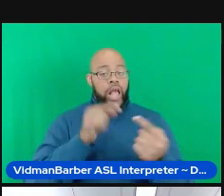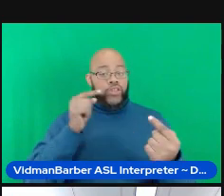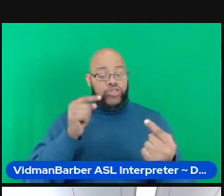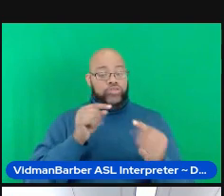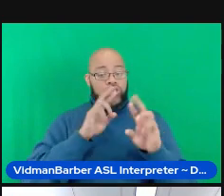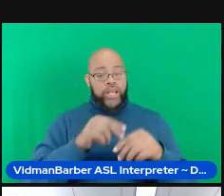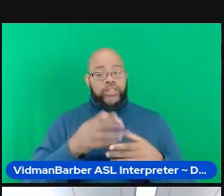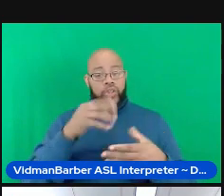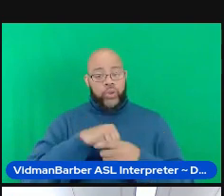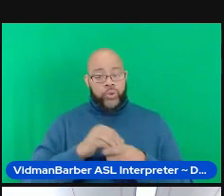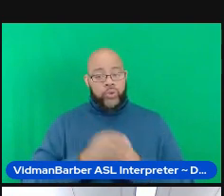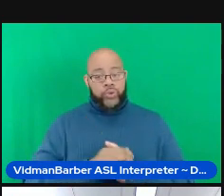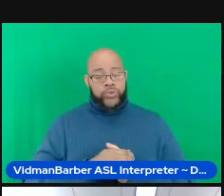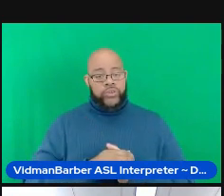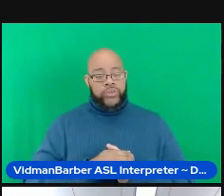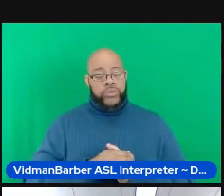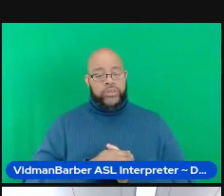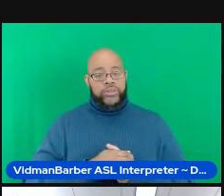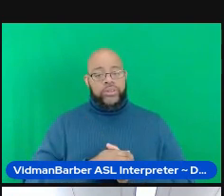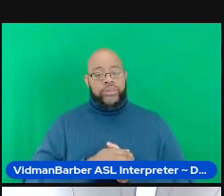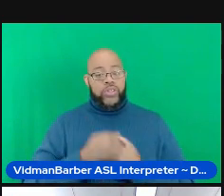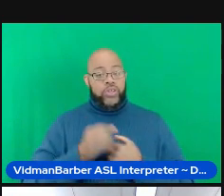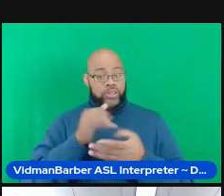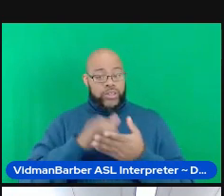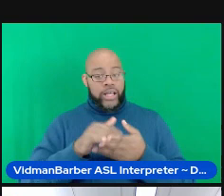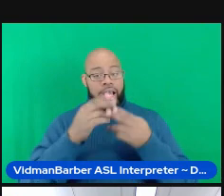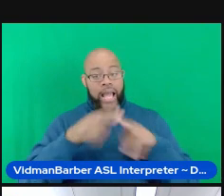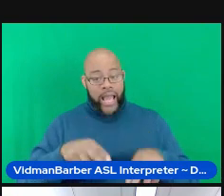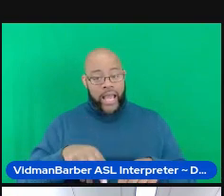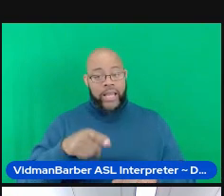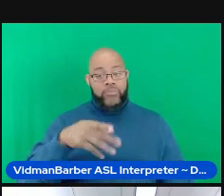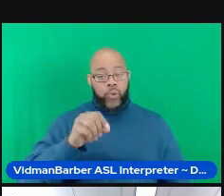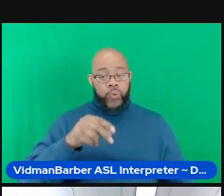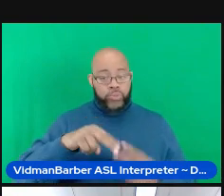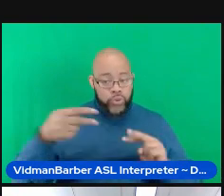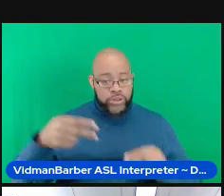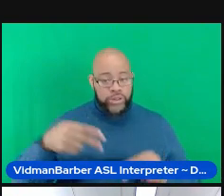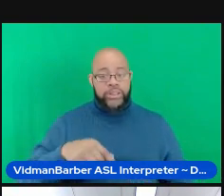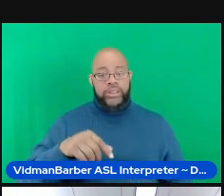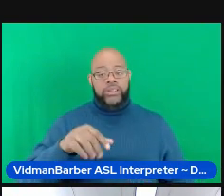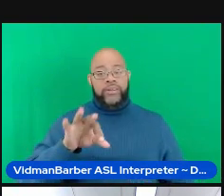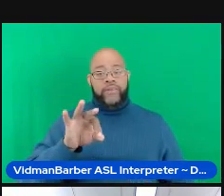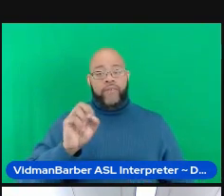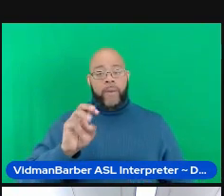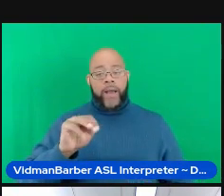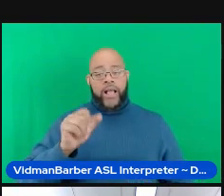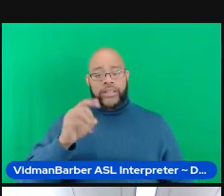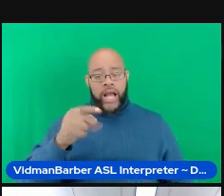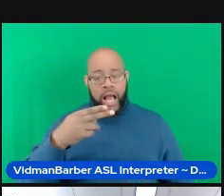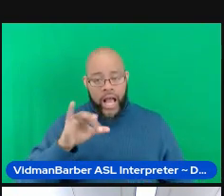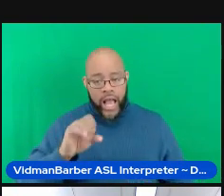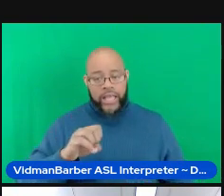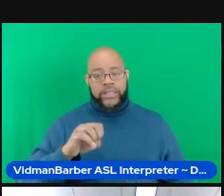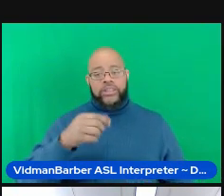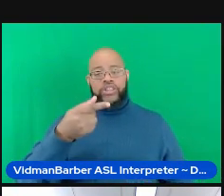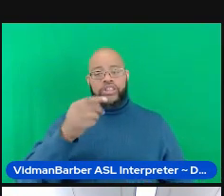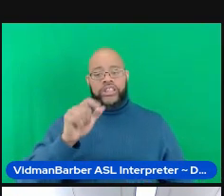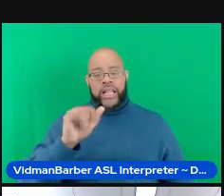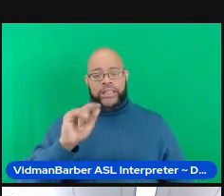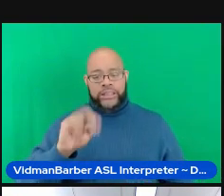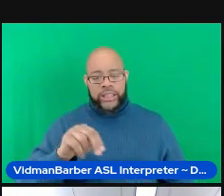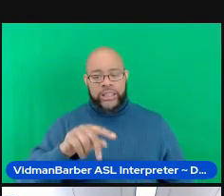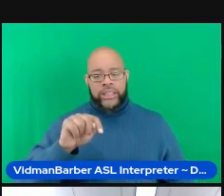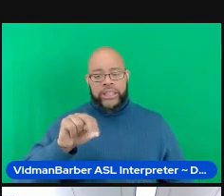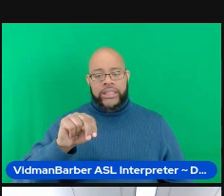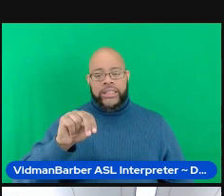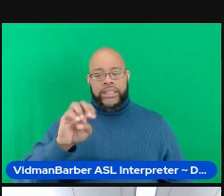includes egg proteins, formaldehyde, gelatin, neomycin,